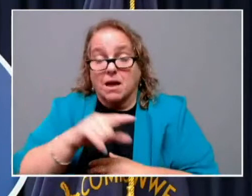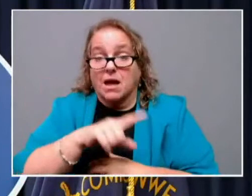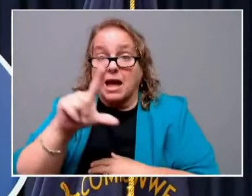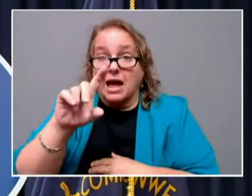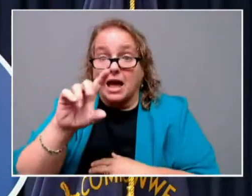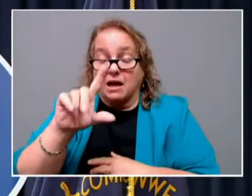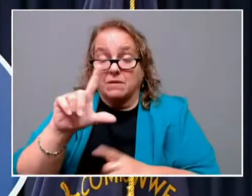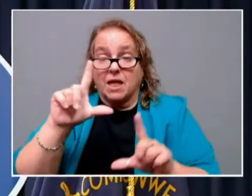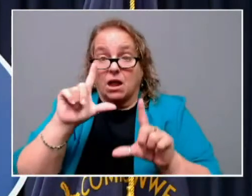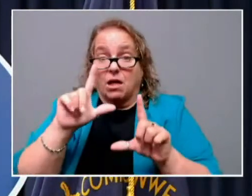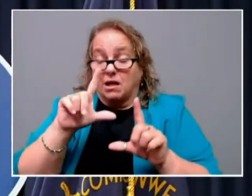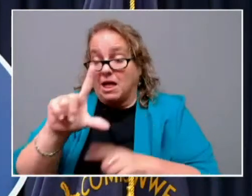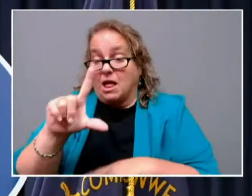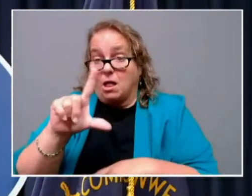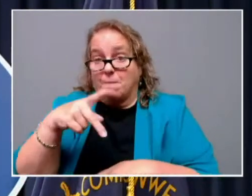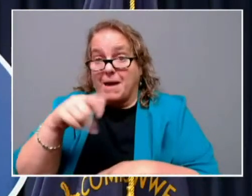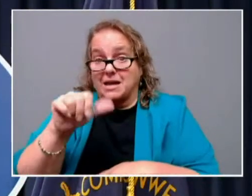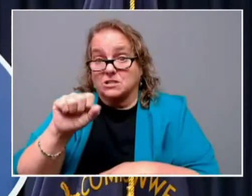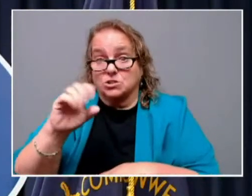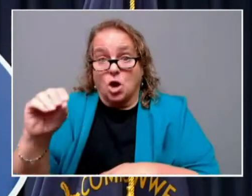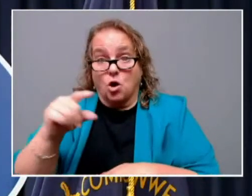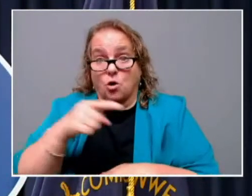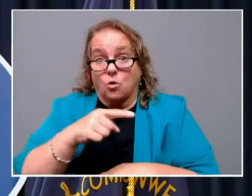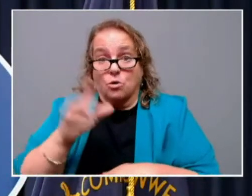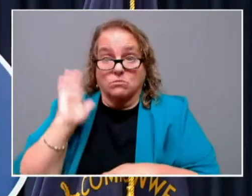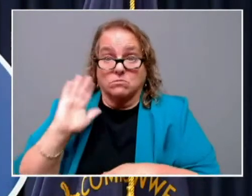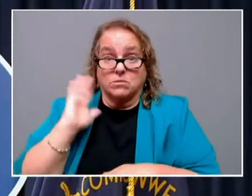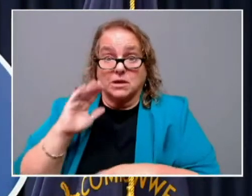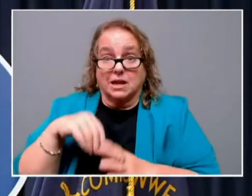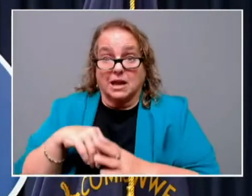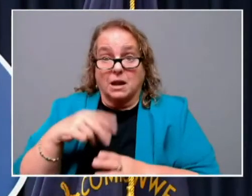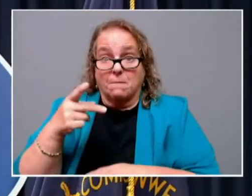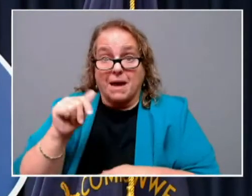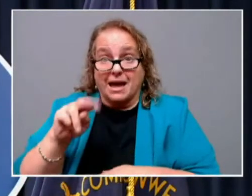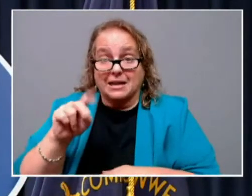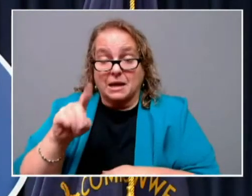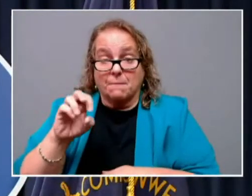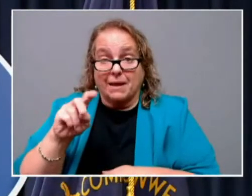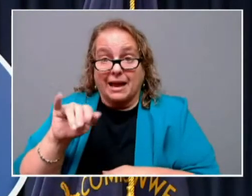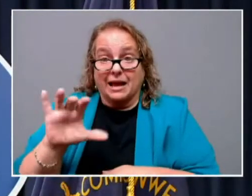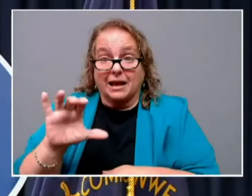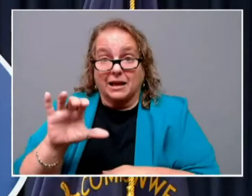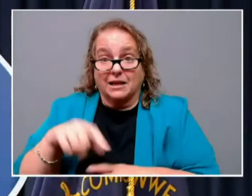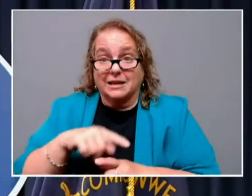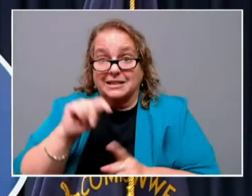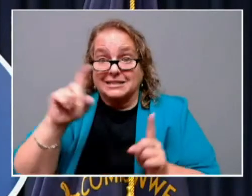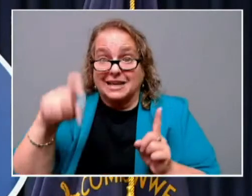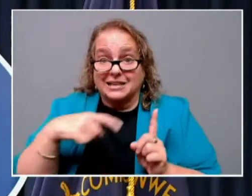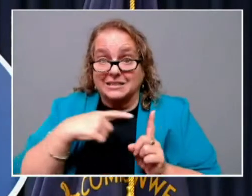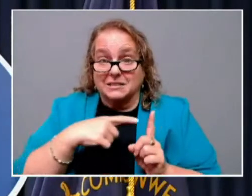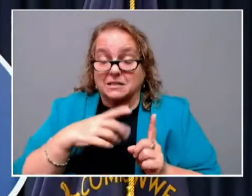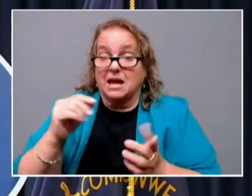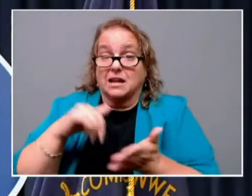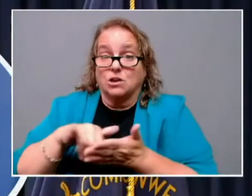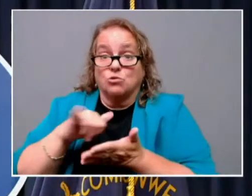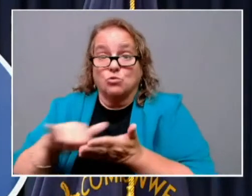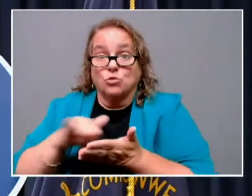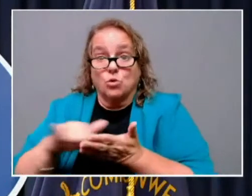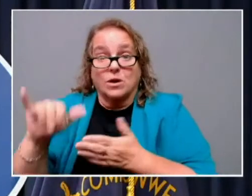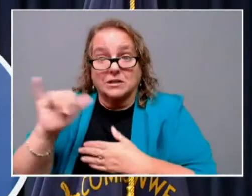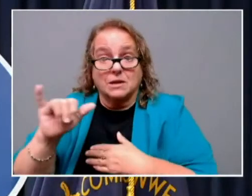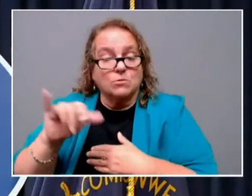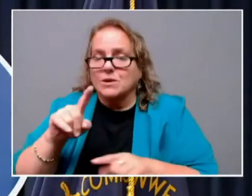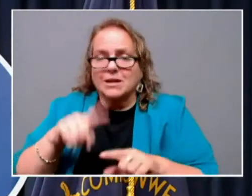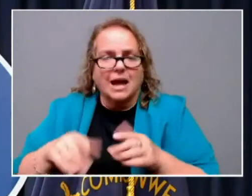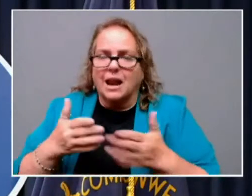in the pandemic. It's what we saw in many ways early on in New York. Can't let ourselves get